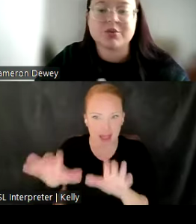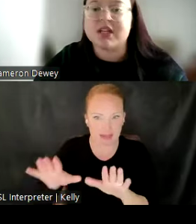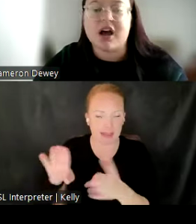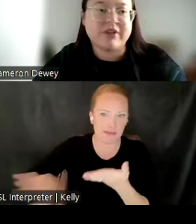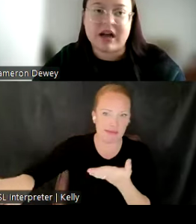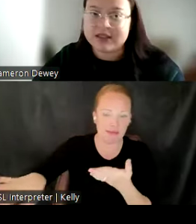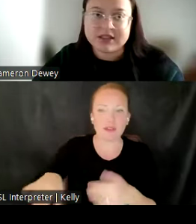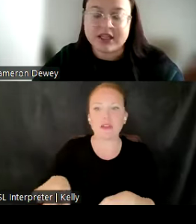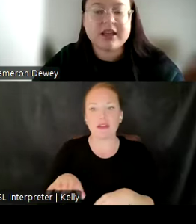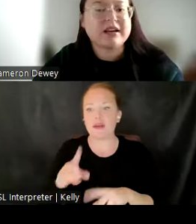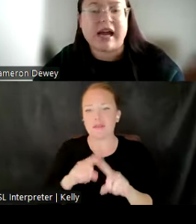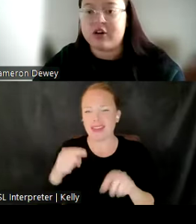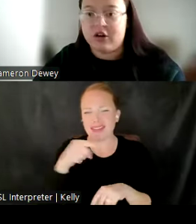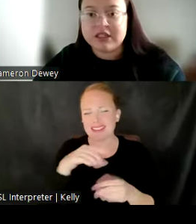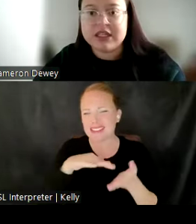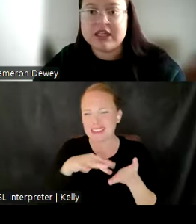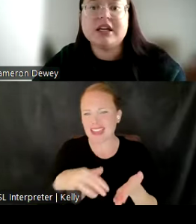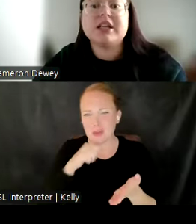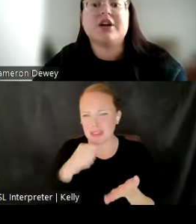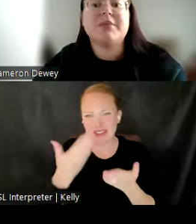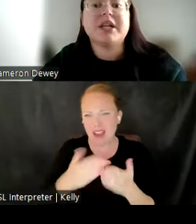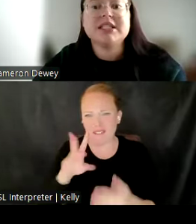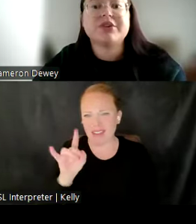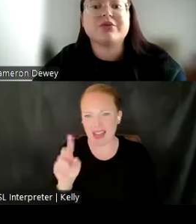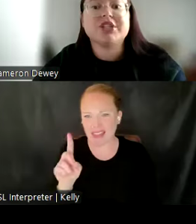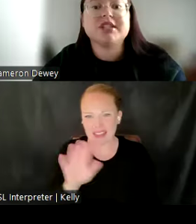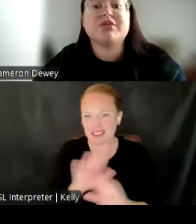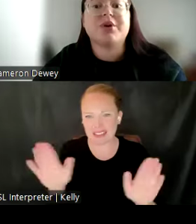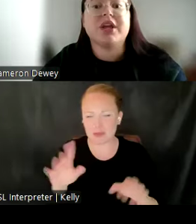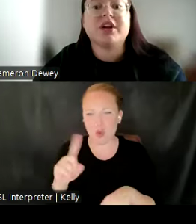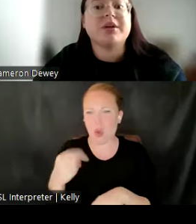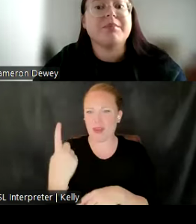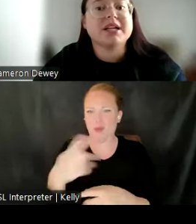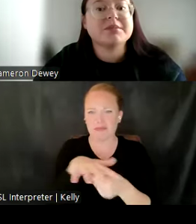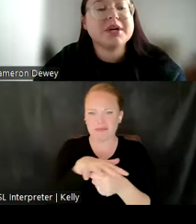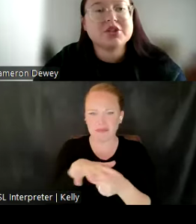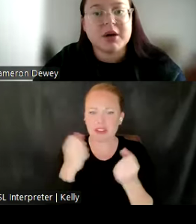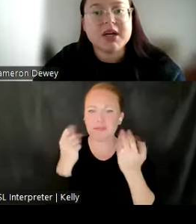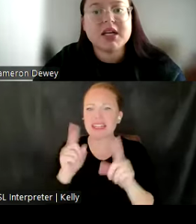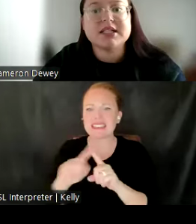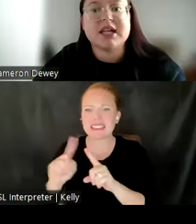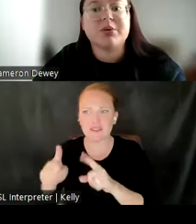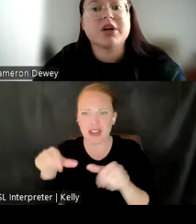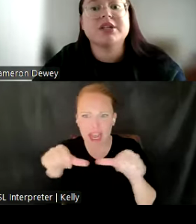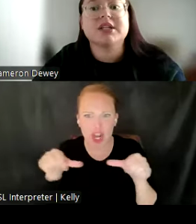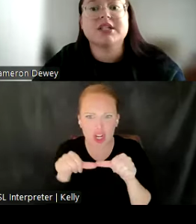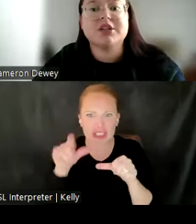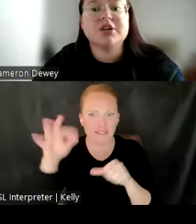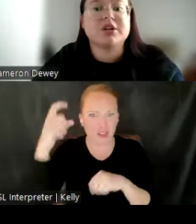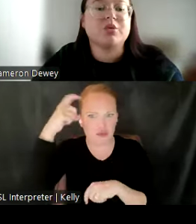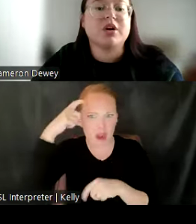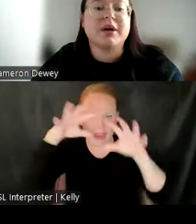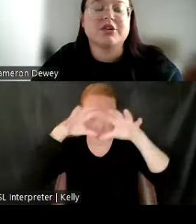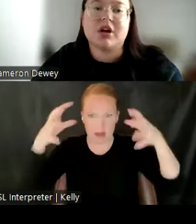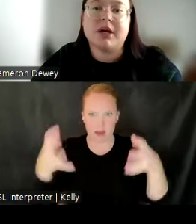so just was not a valid study at all. There are many different regions of the brain that are impacted by trauma, and today we're going to continue